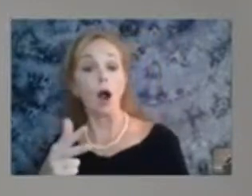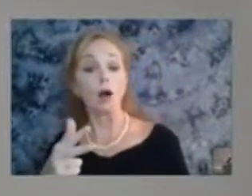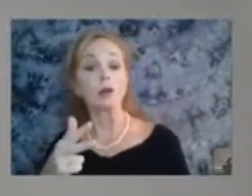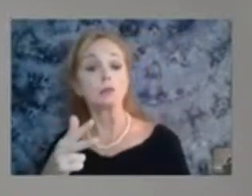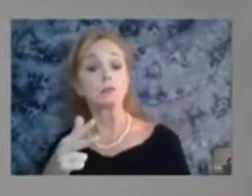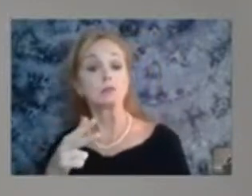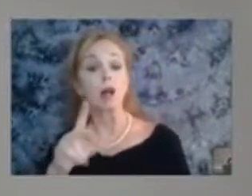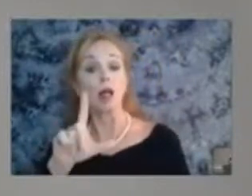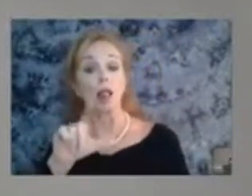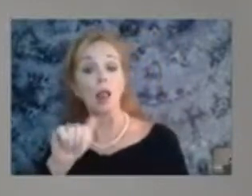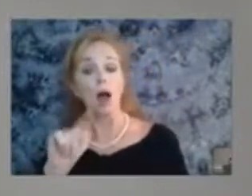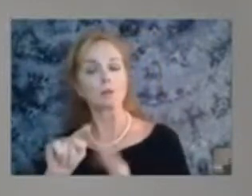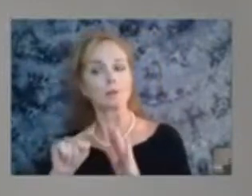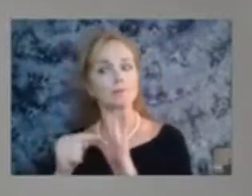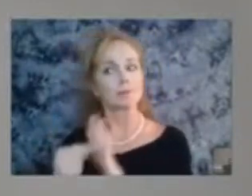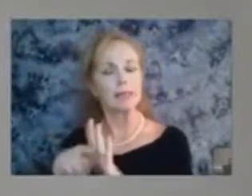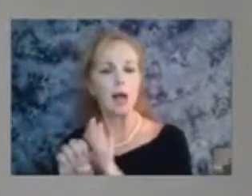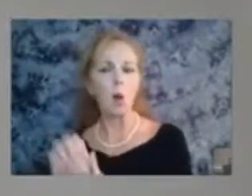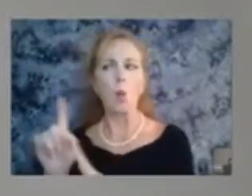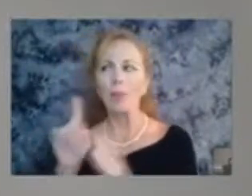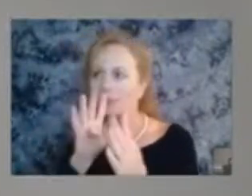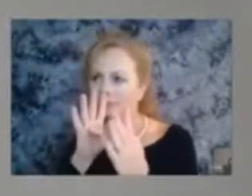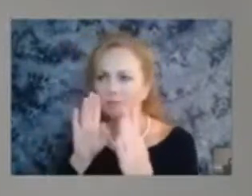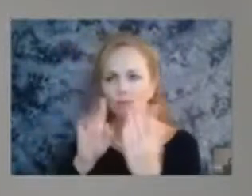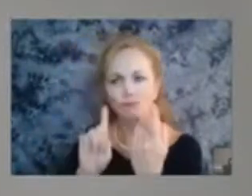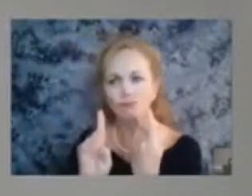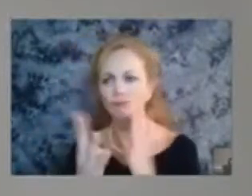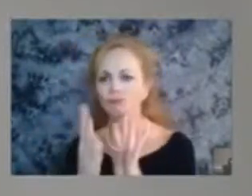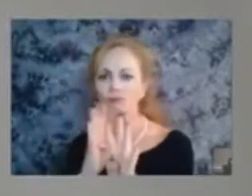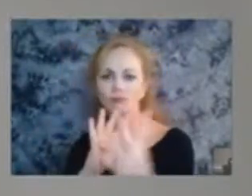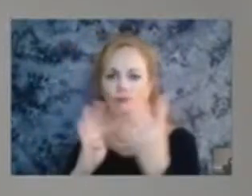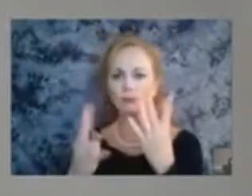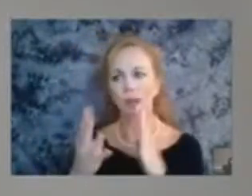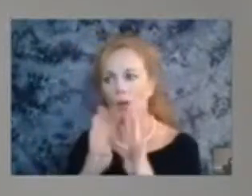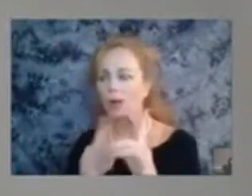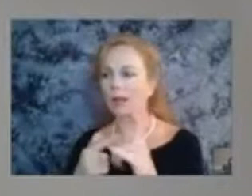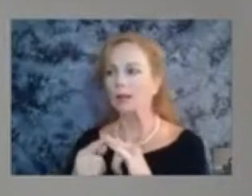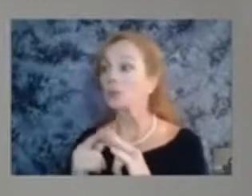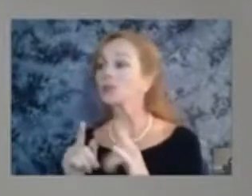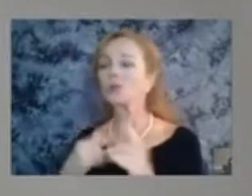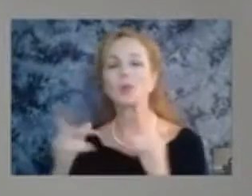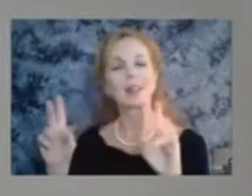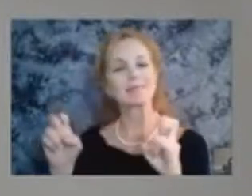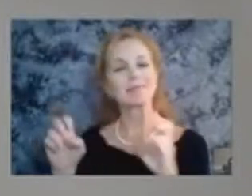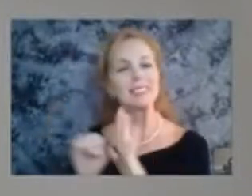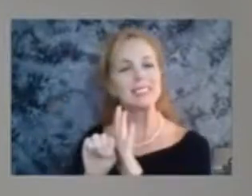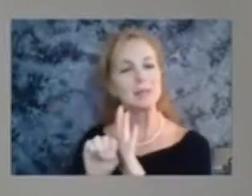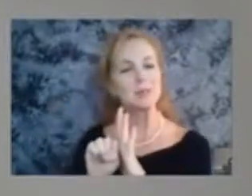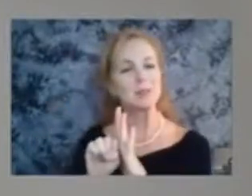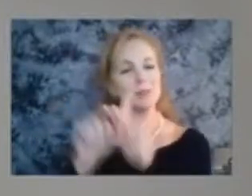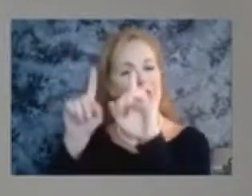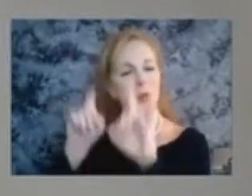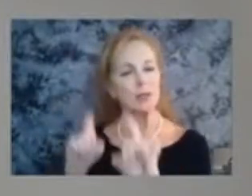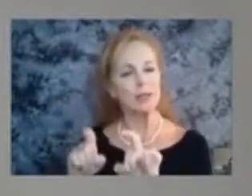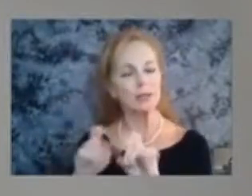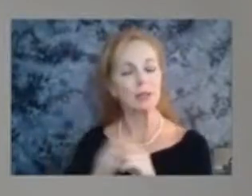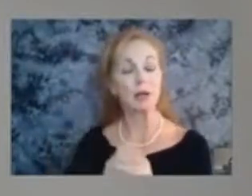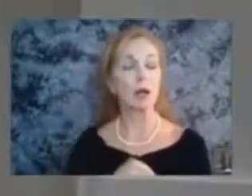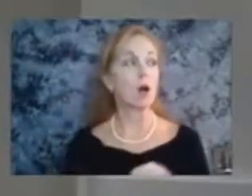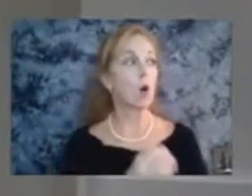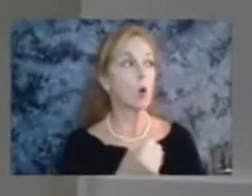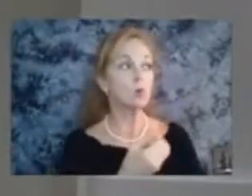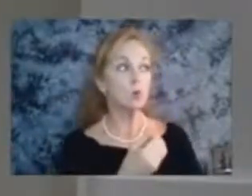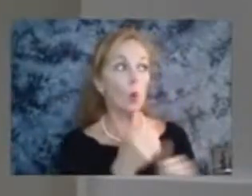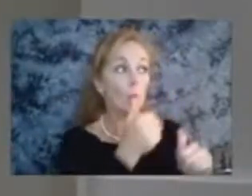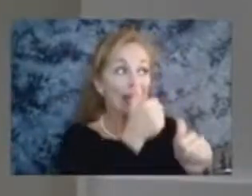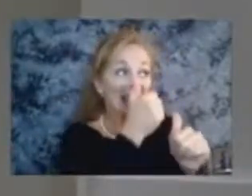into buildings. They're going to need to come through designated doors where we can perform symptom screening as an example. So each school has guidance